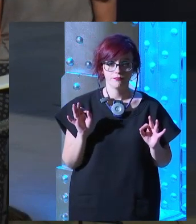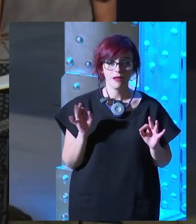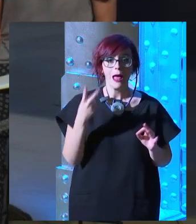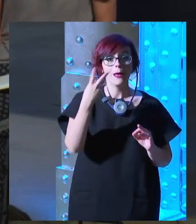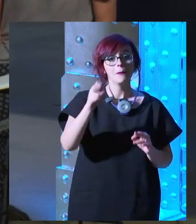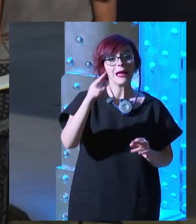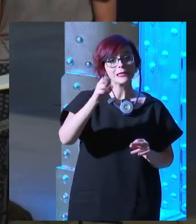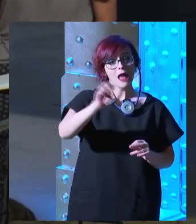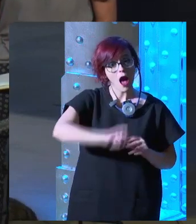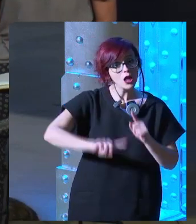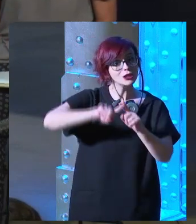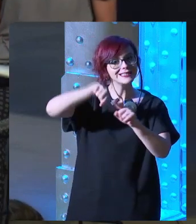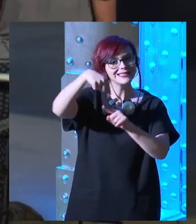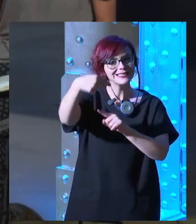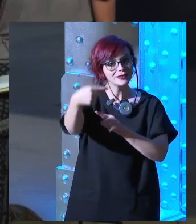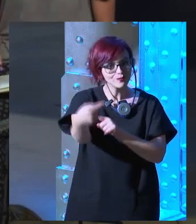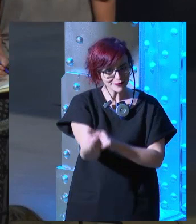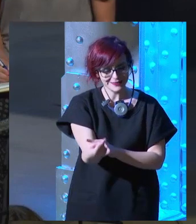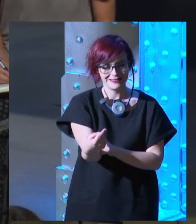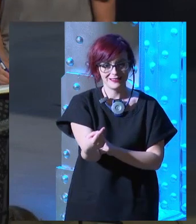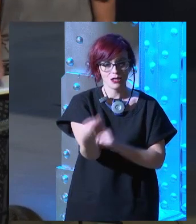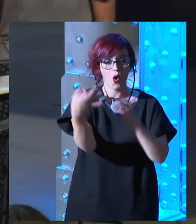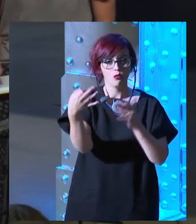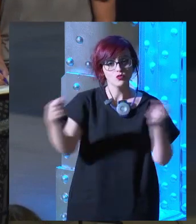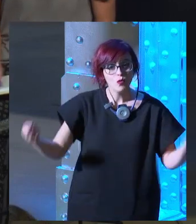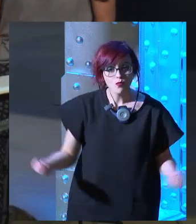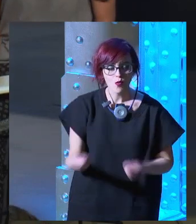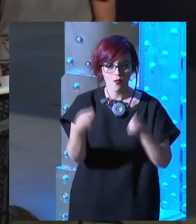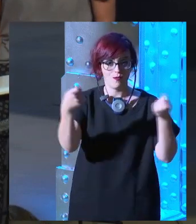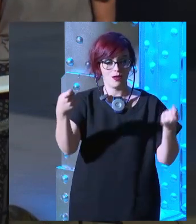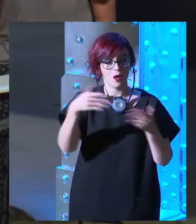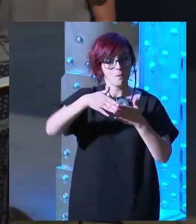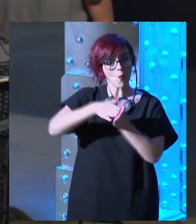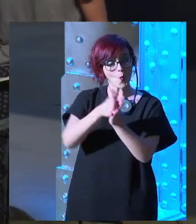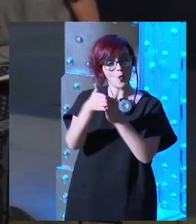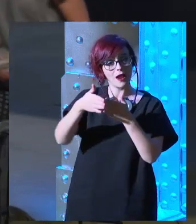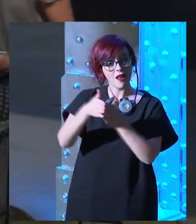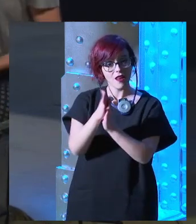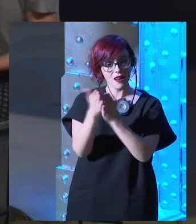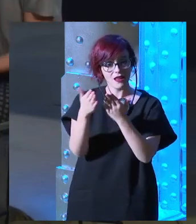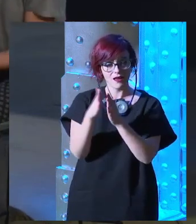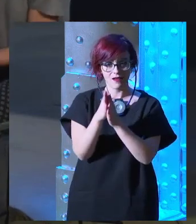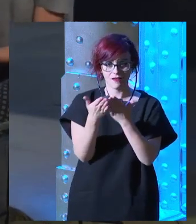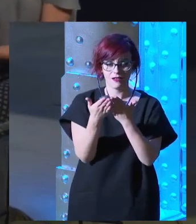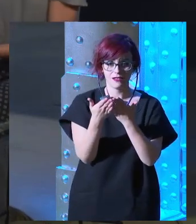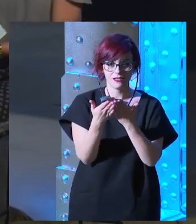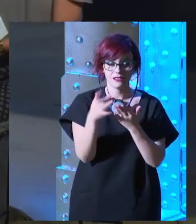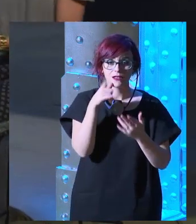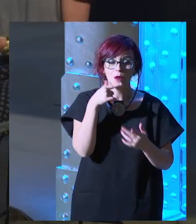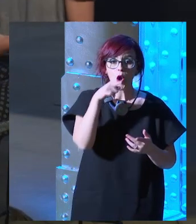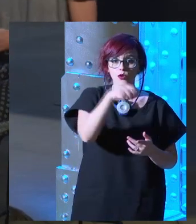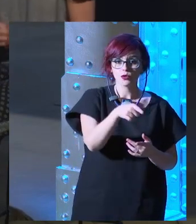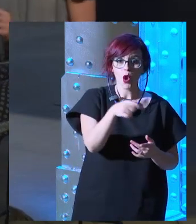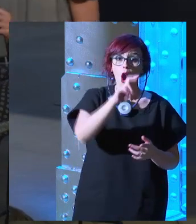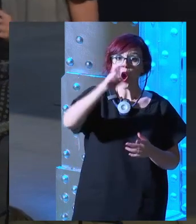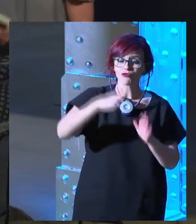really, when I published Why Be Happy When You Could Be Normal, where I talked about Written on the Body and